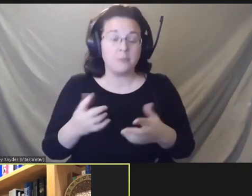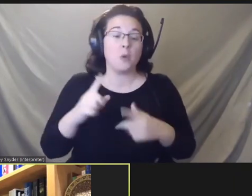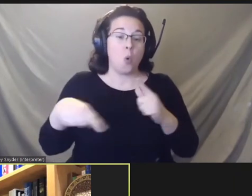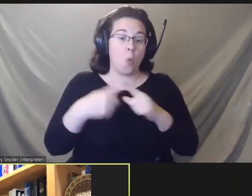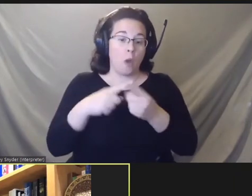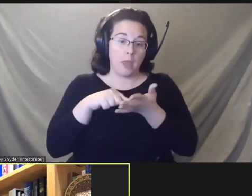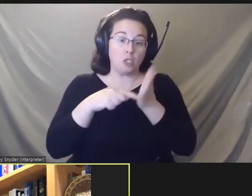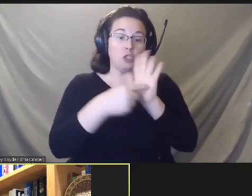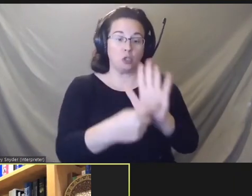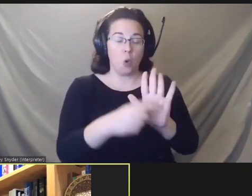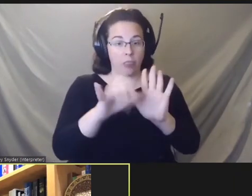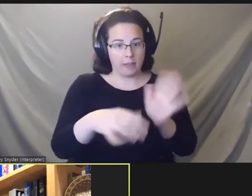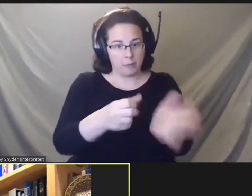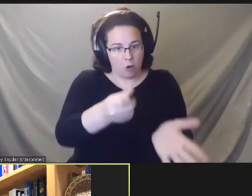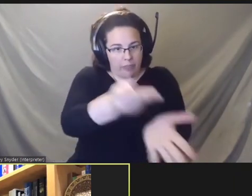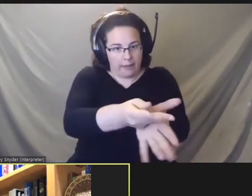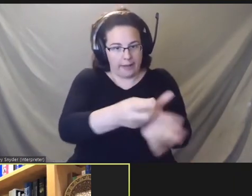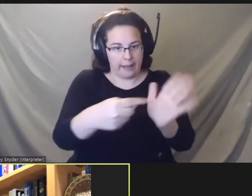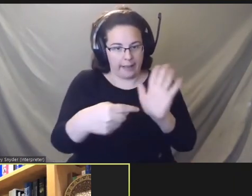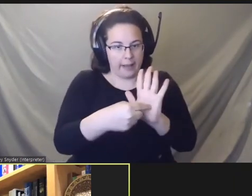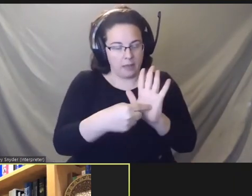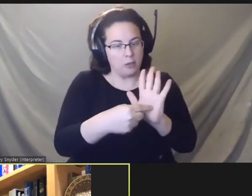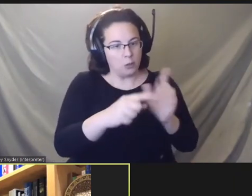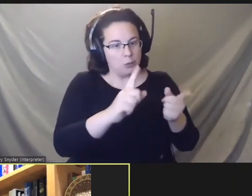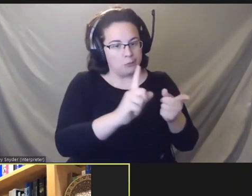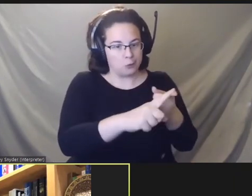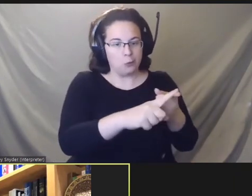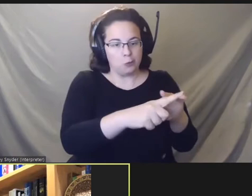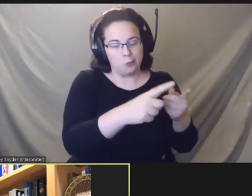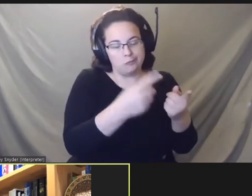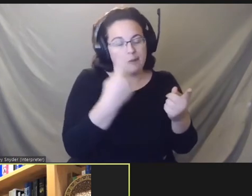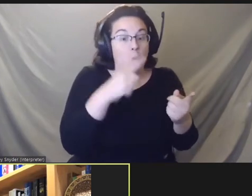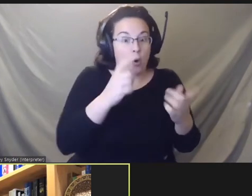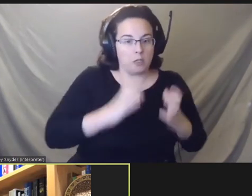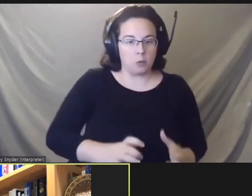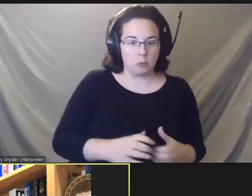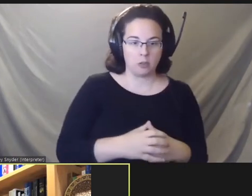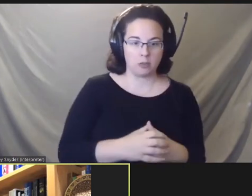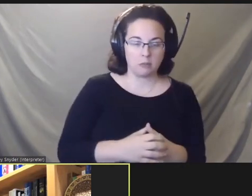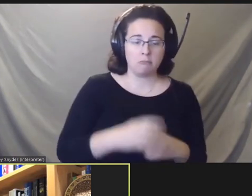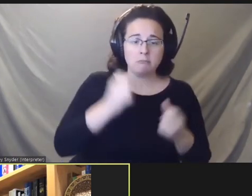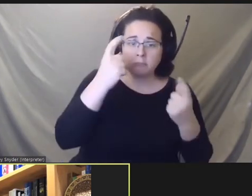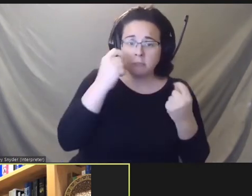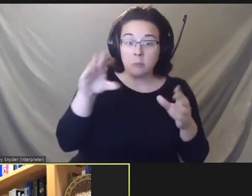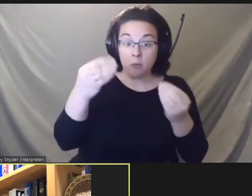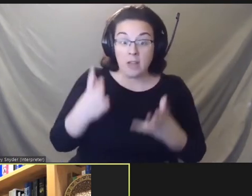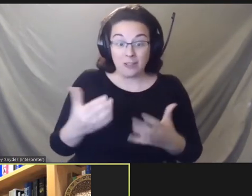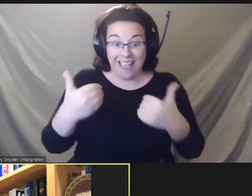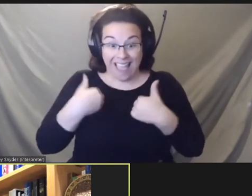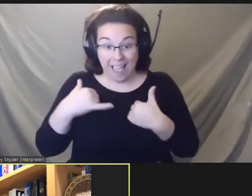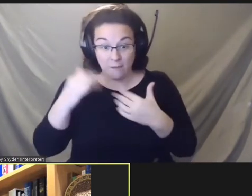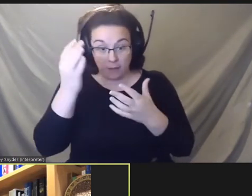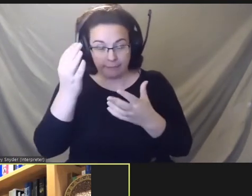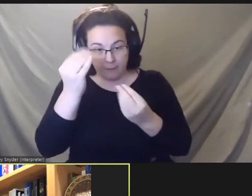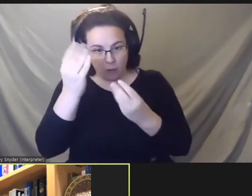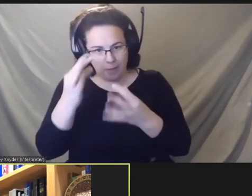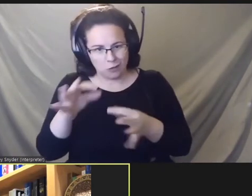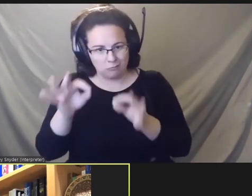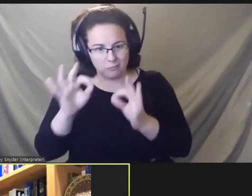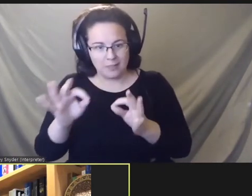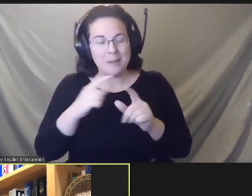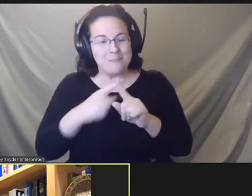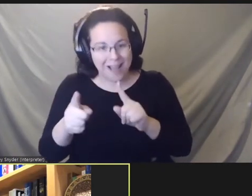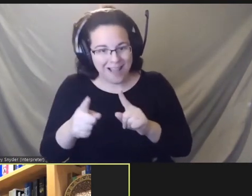other information about the call to consumers. It's of course one thing for providers to have that information, but what really matters is communicating